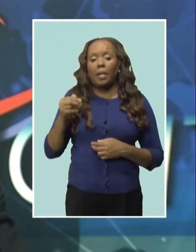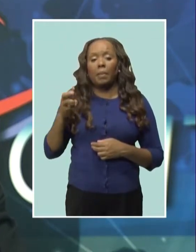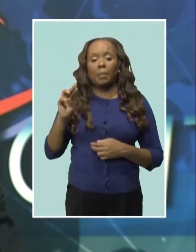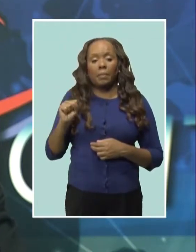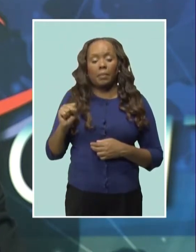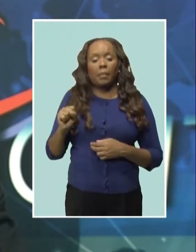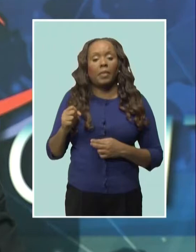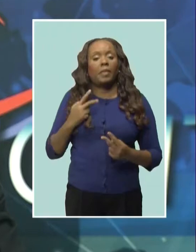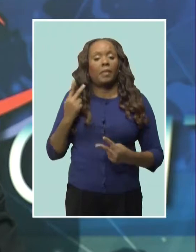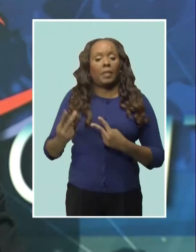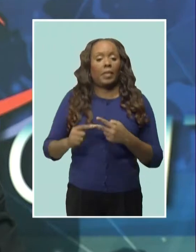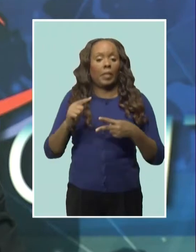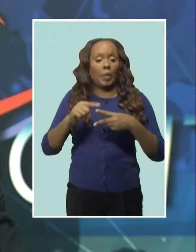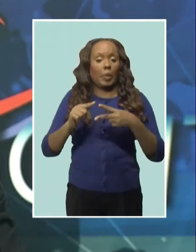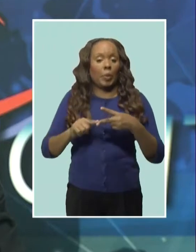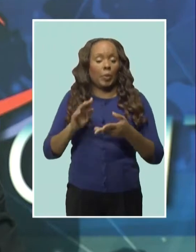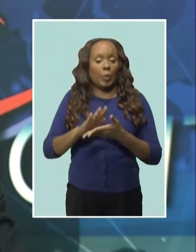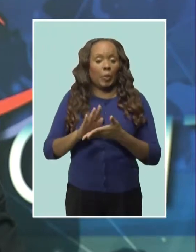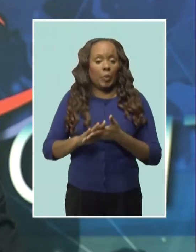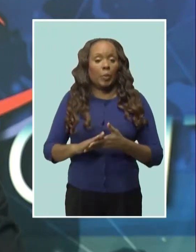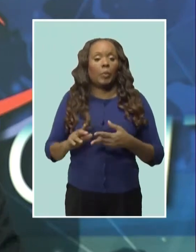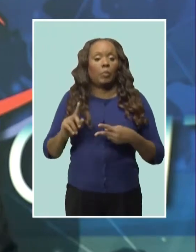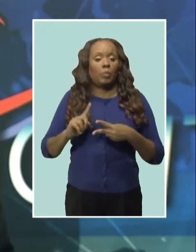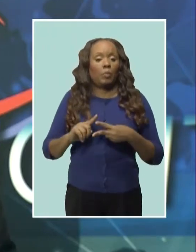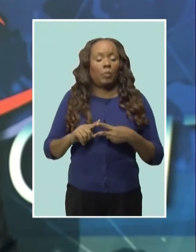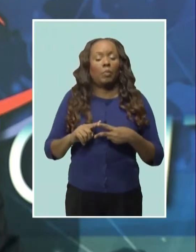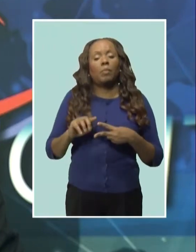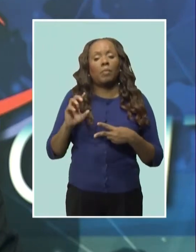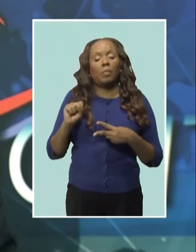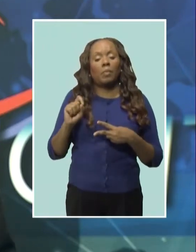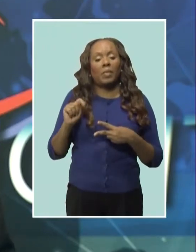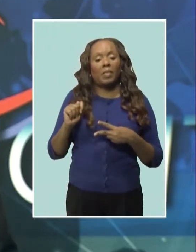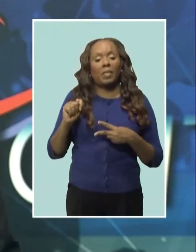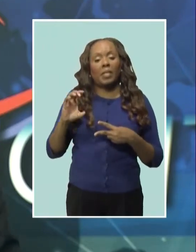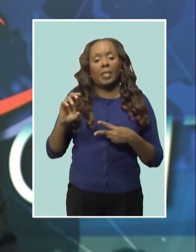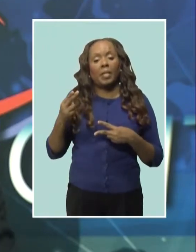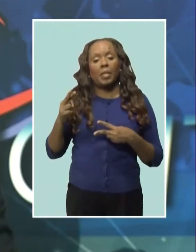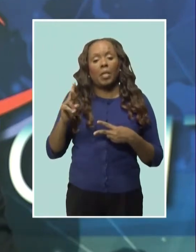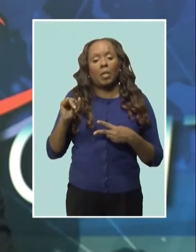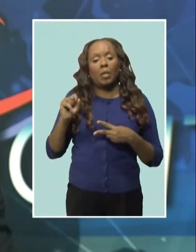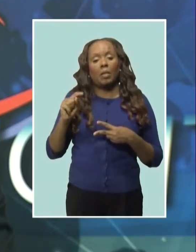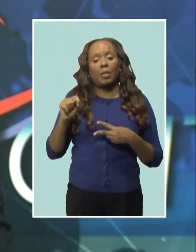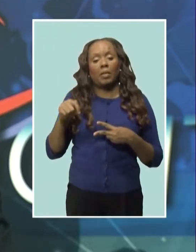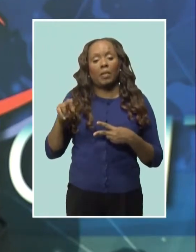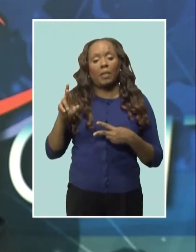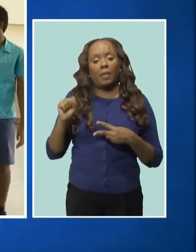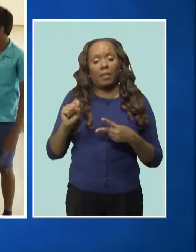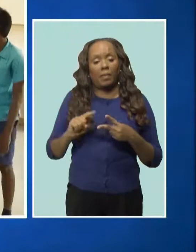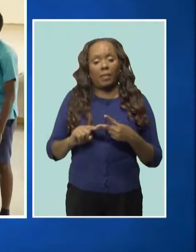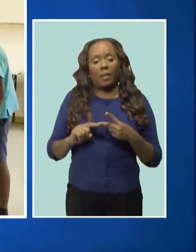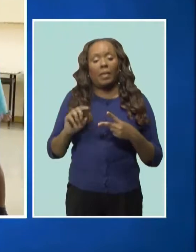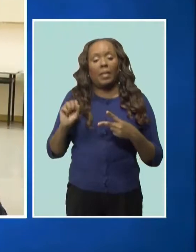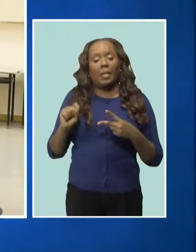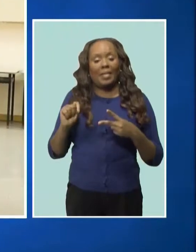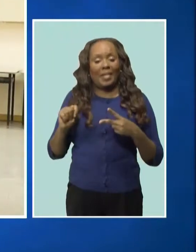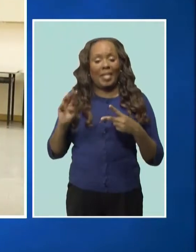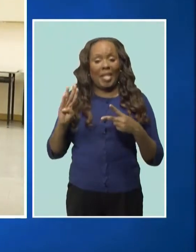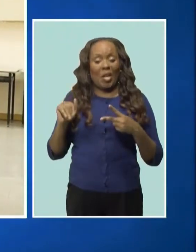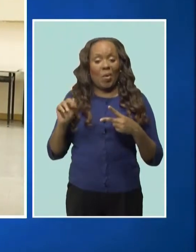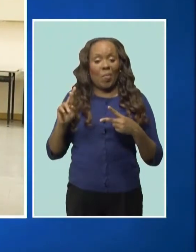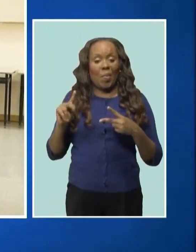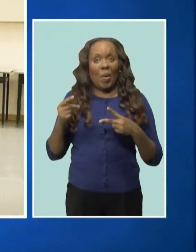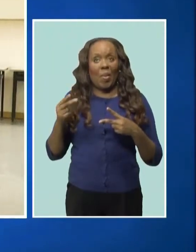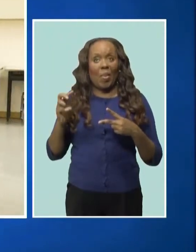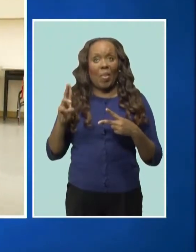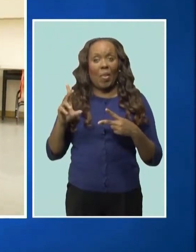Bartholomew primary schools ahead of tomorrow's Common Interest examination. The students at St. Christopher Primary welcomed the MP and